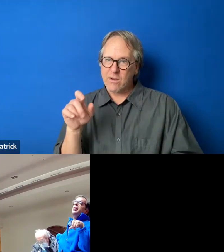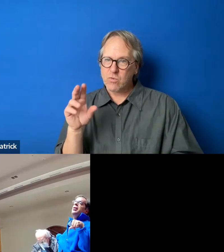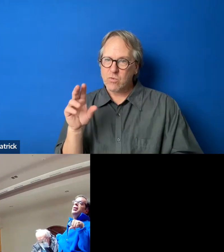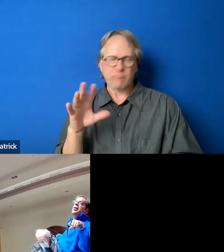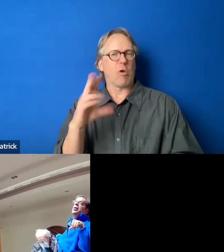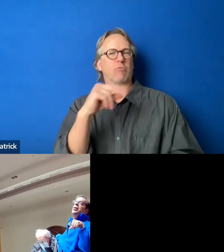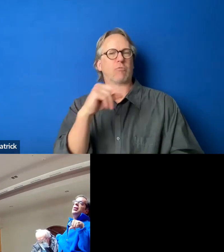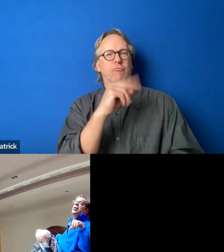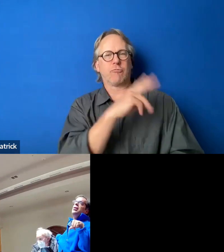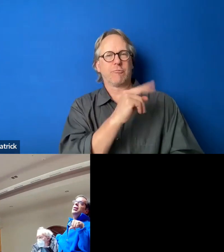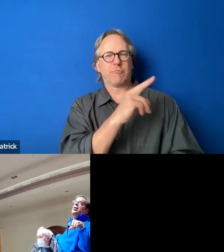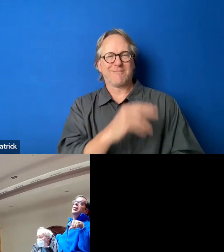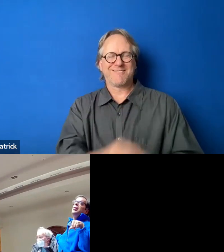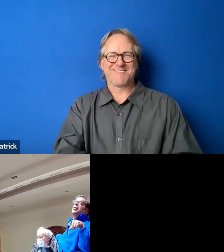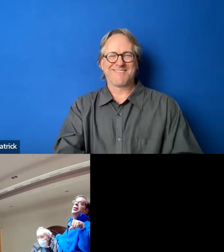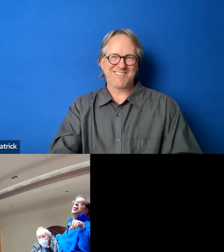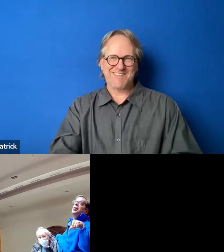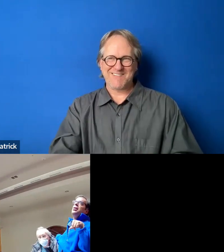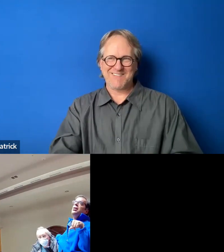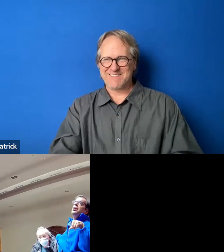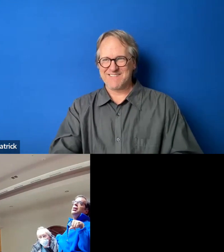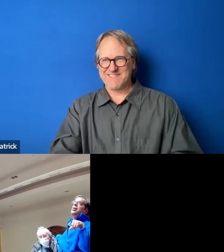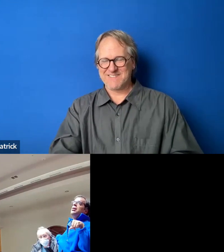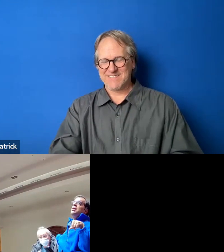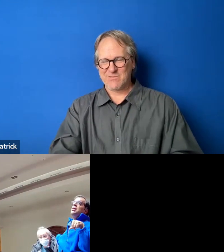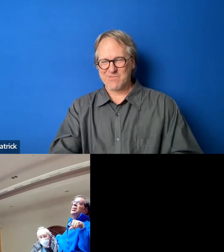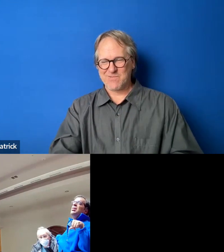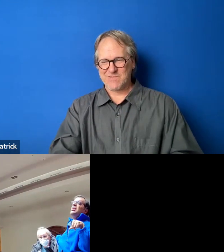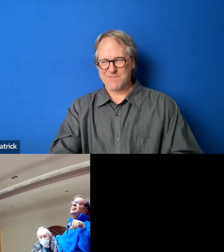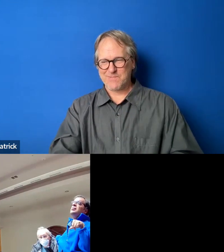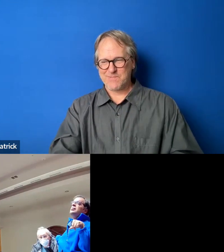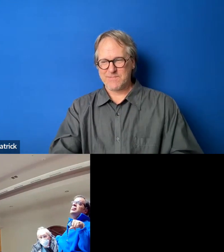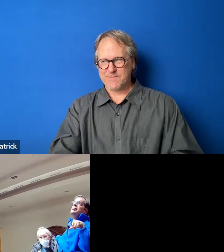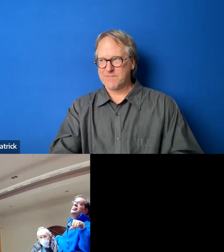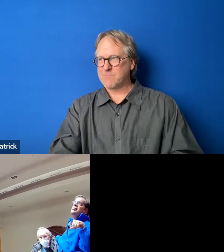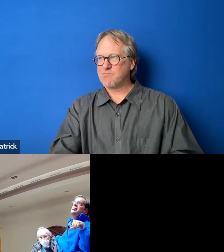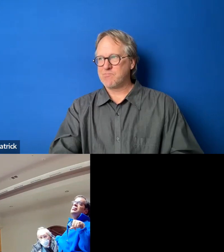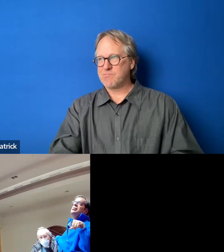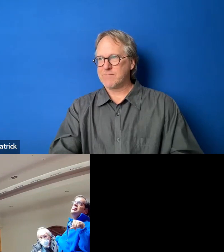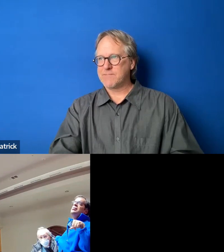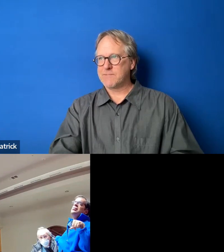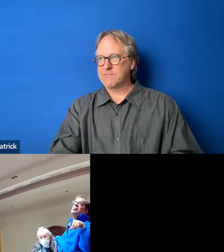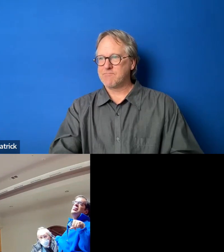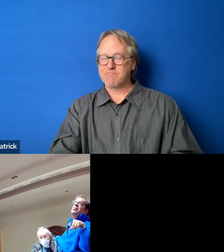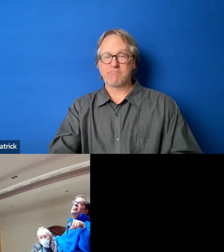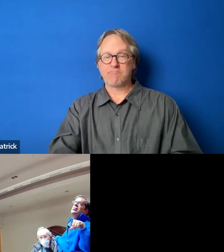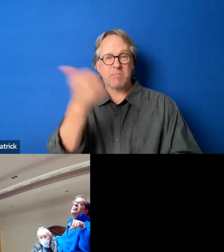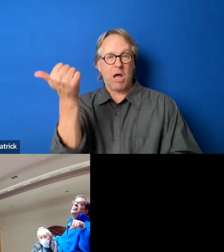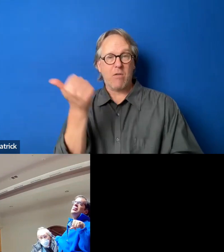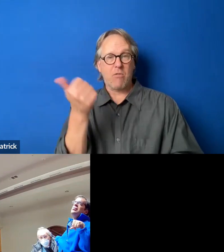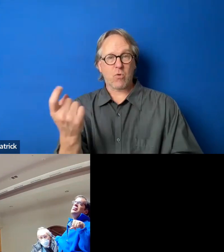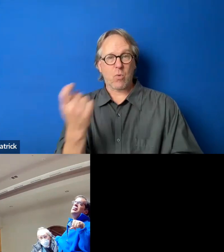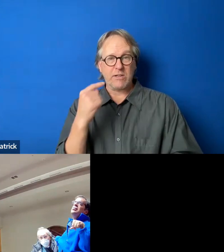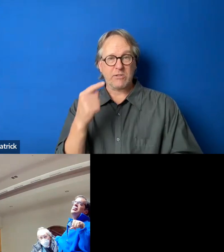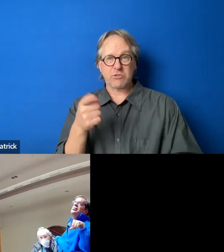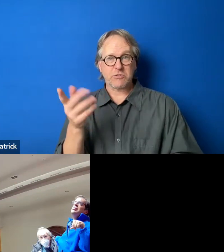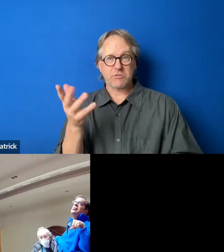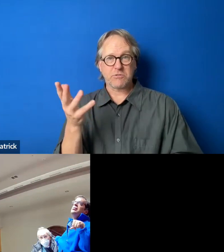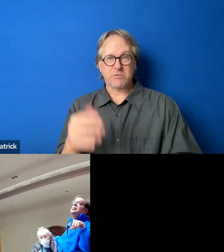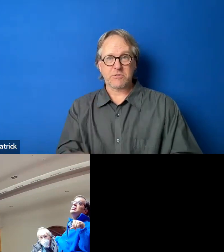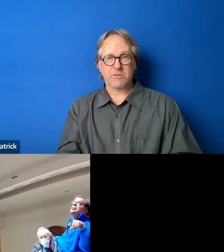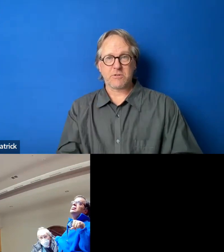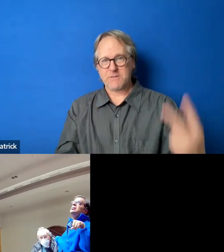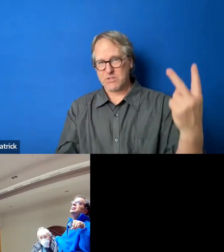No. Okay. No. Are there any other questions from folks? Yeah, we have